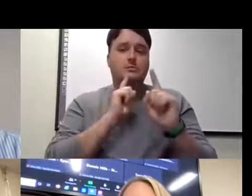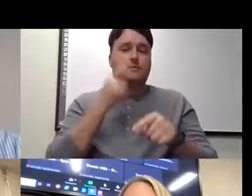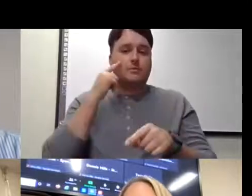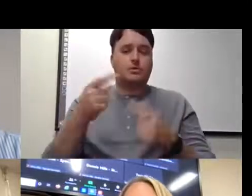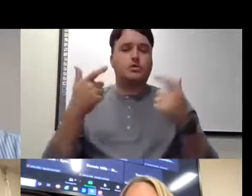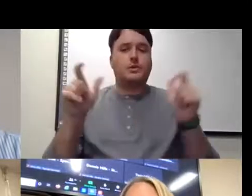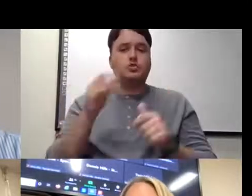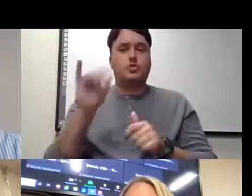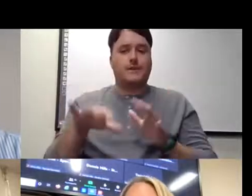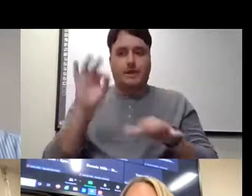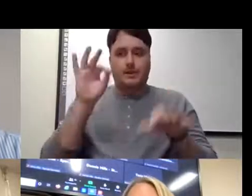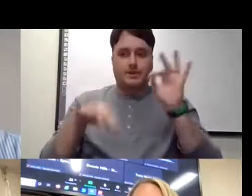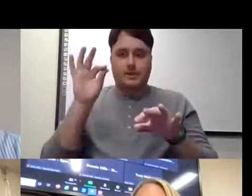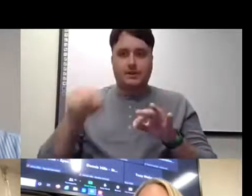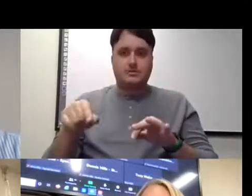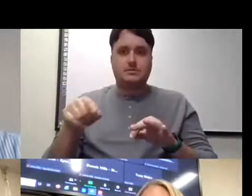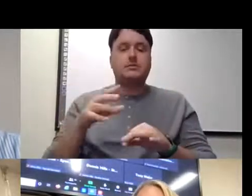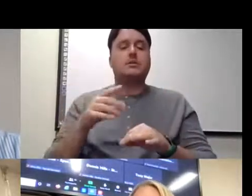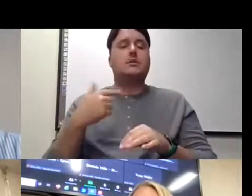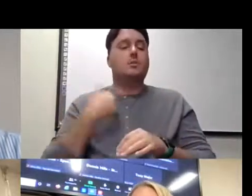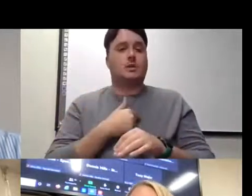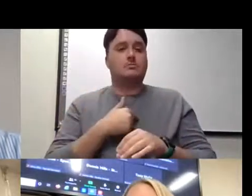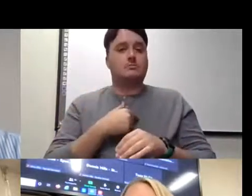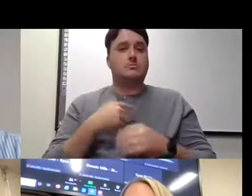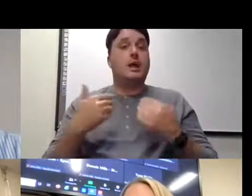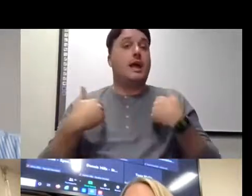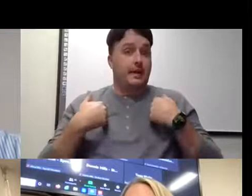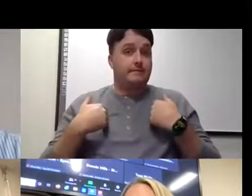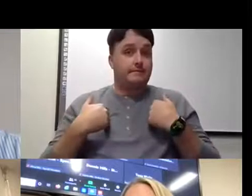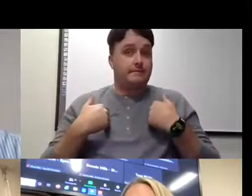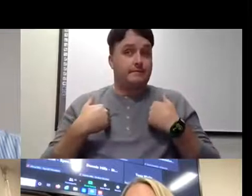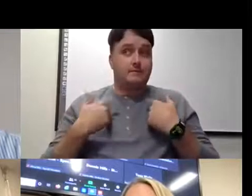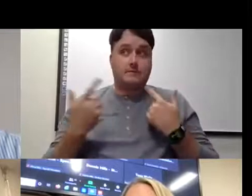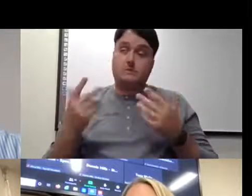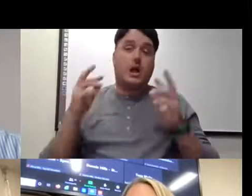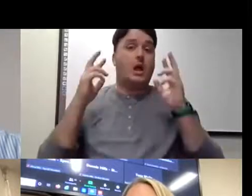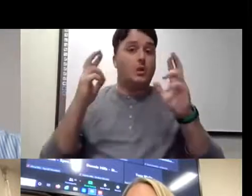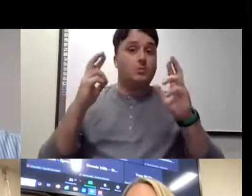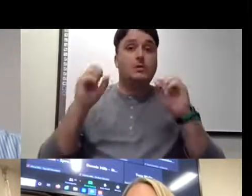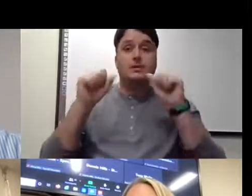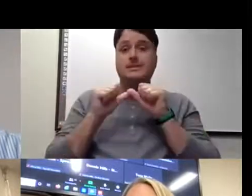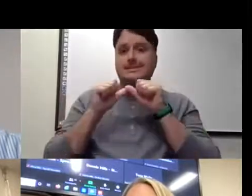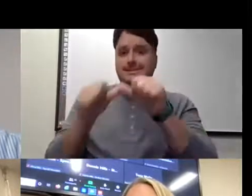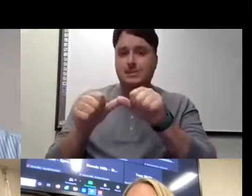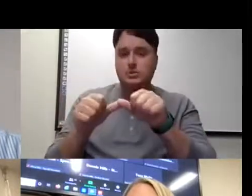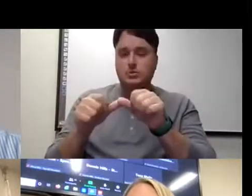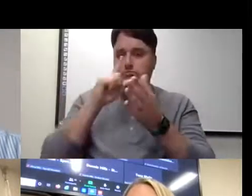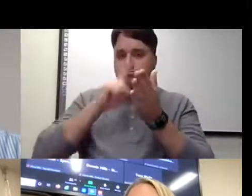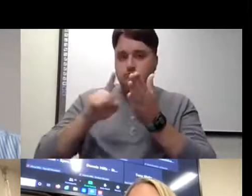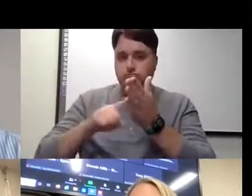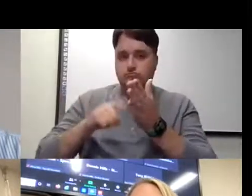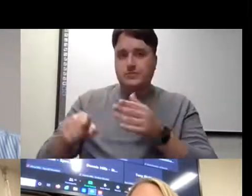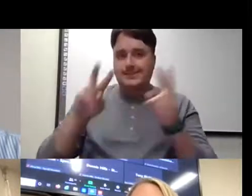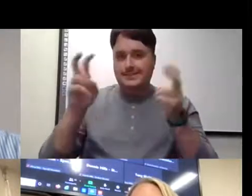jury finding, and you know, we have. I hope that, you know, we continue to dig into these